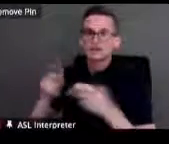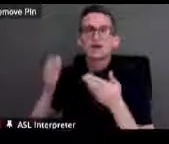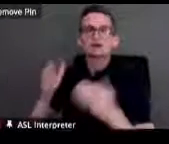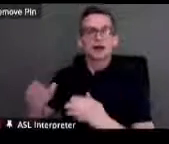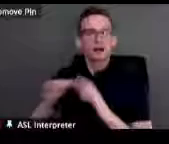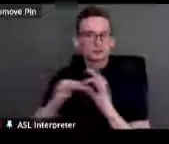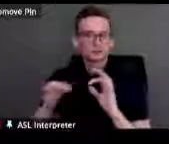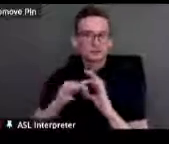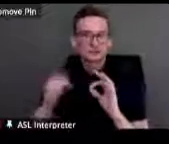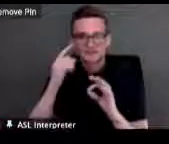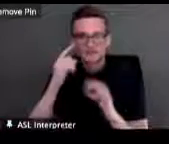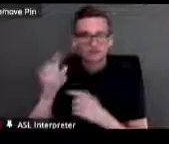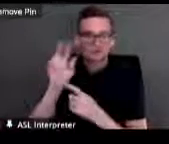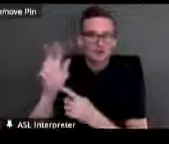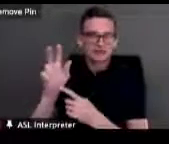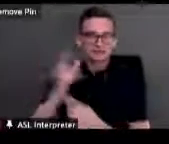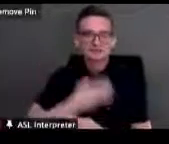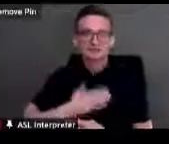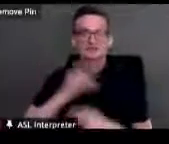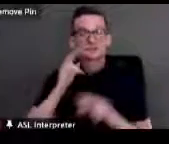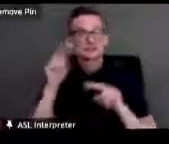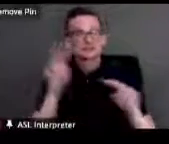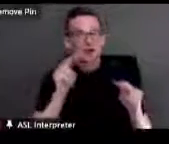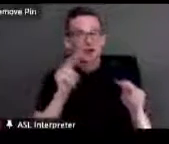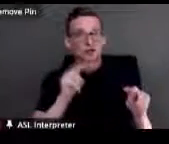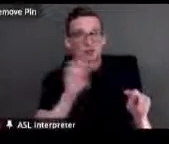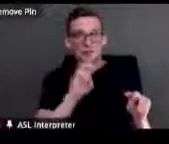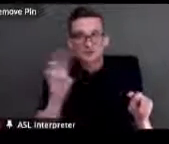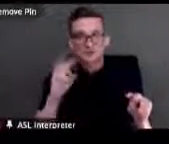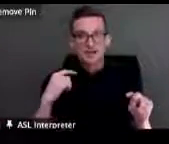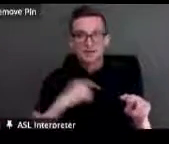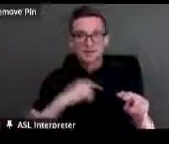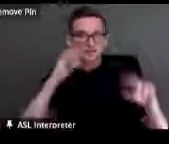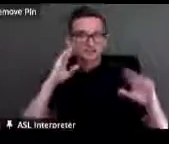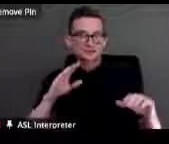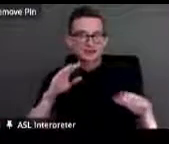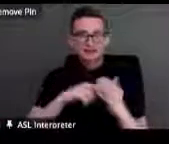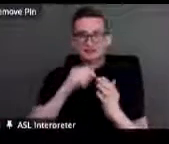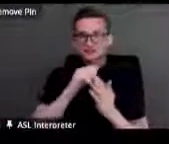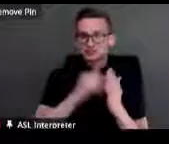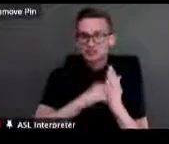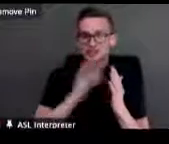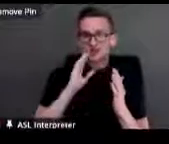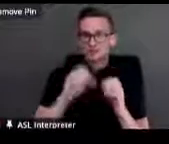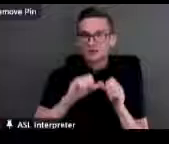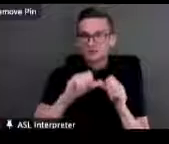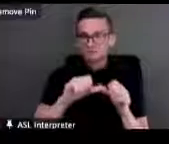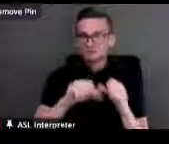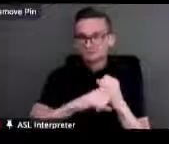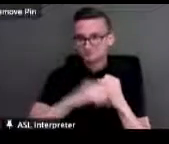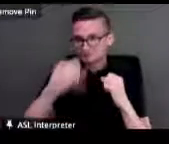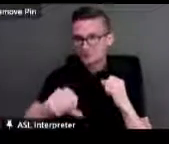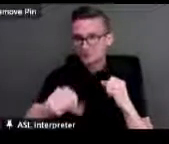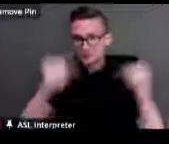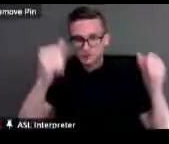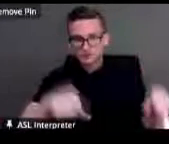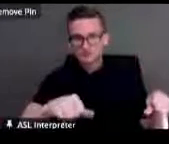Please monitor the website as we expect a post-continuation of this agenda within 24 hours.